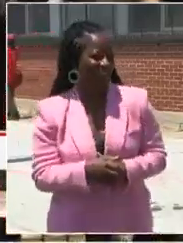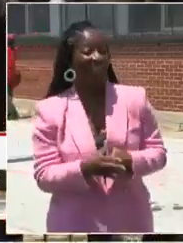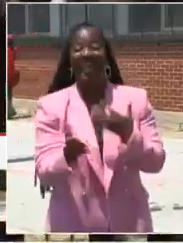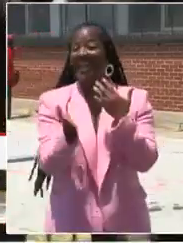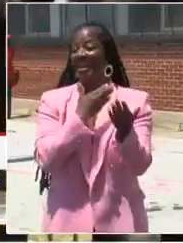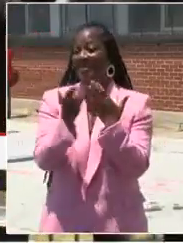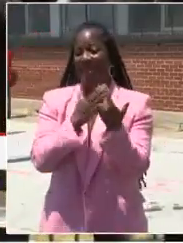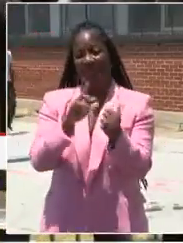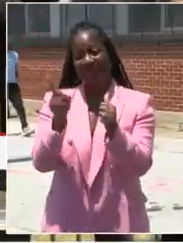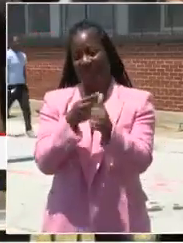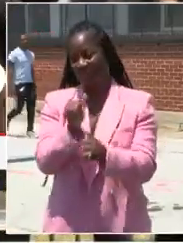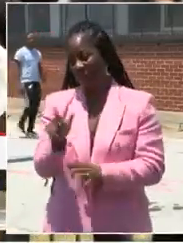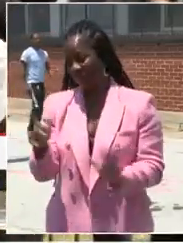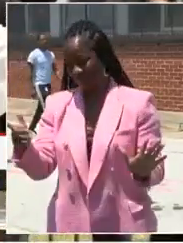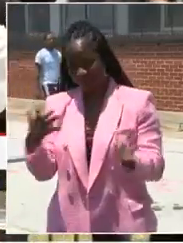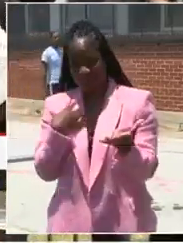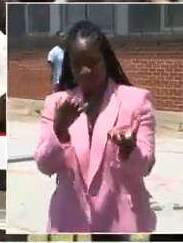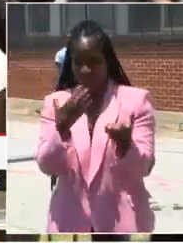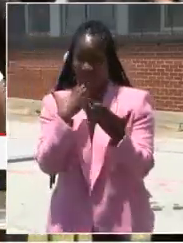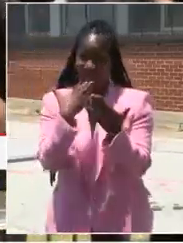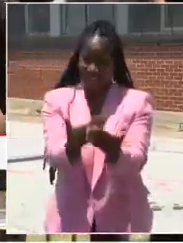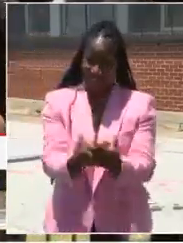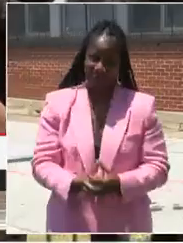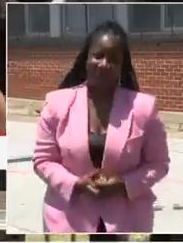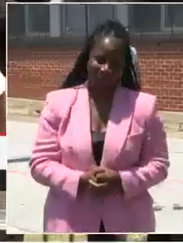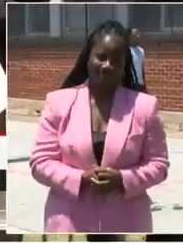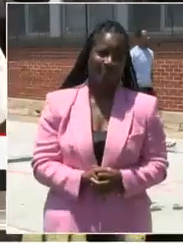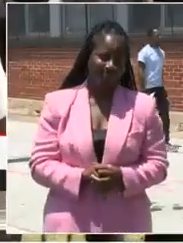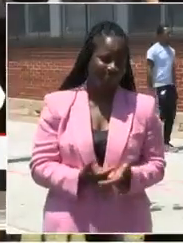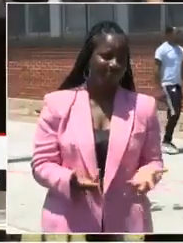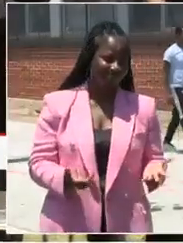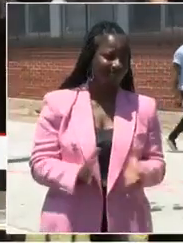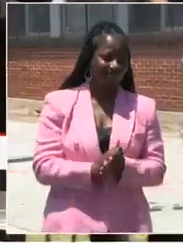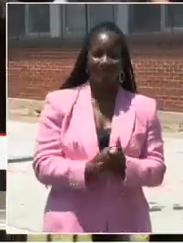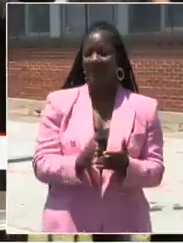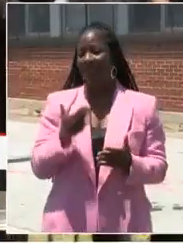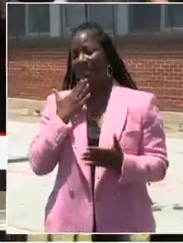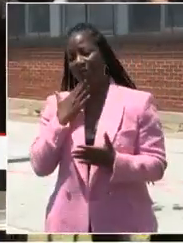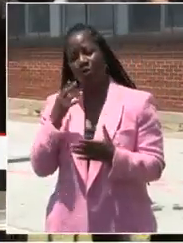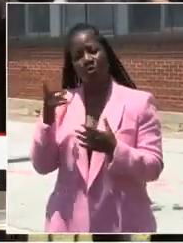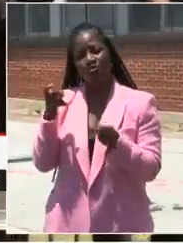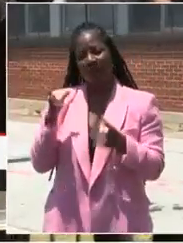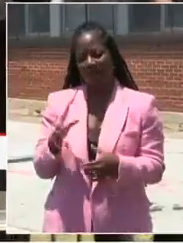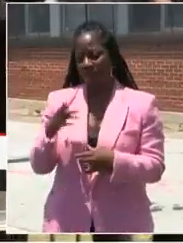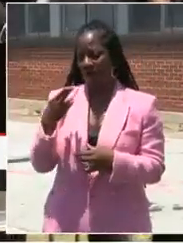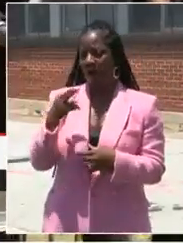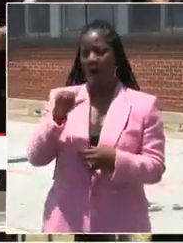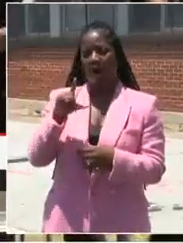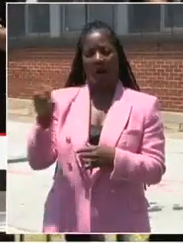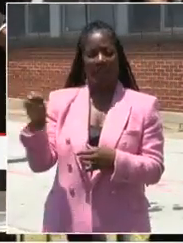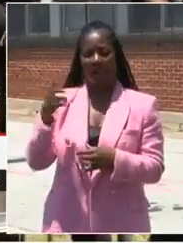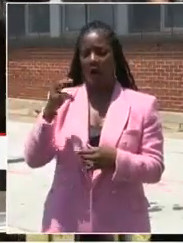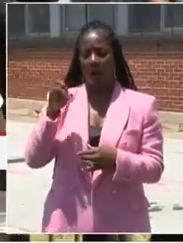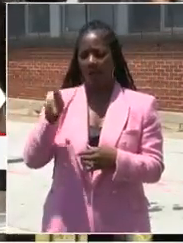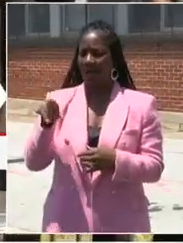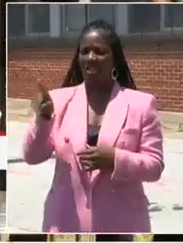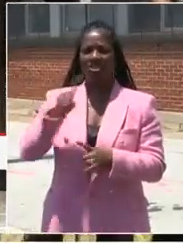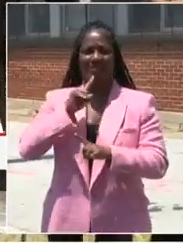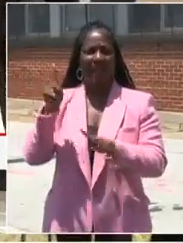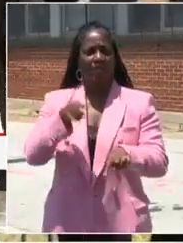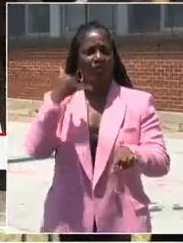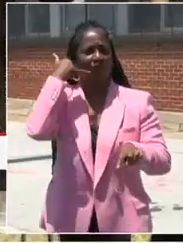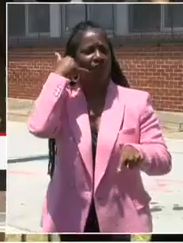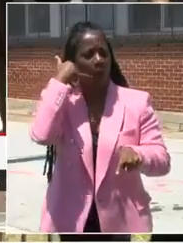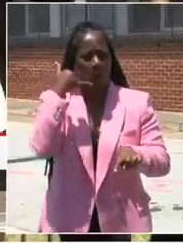First of all, I want to say thank you to Director Holly Hopper. She answers her phone all the time, and I have a